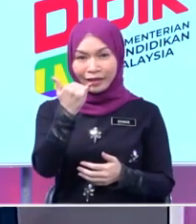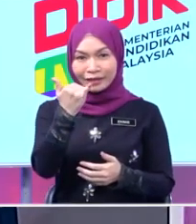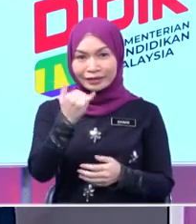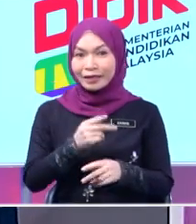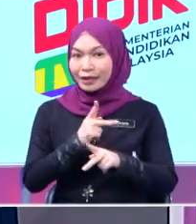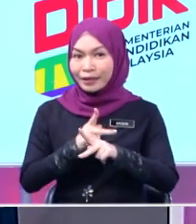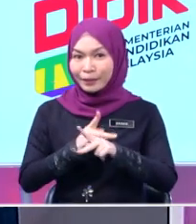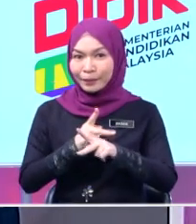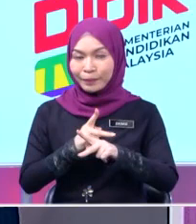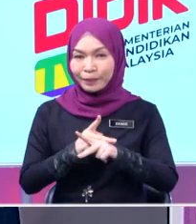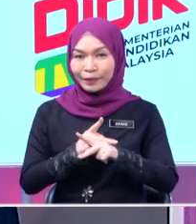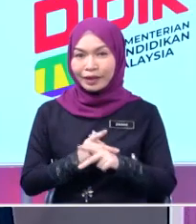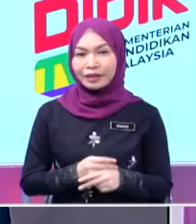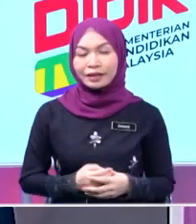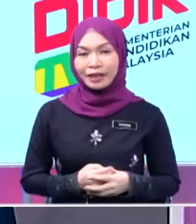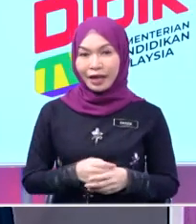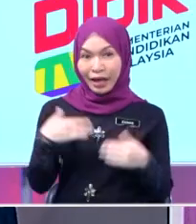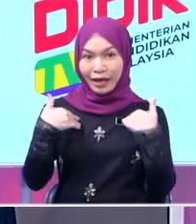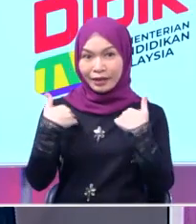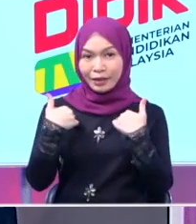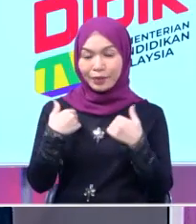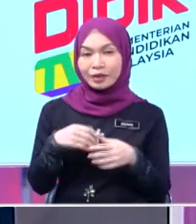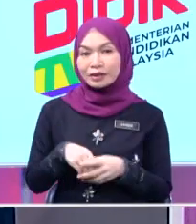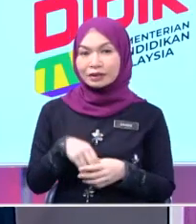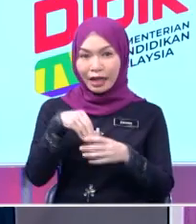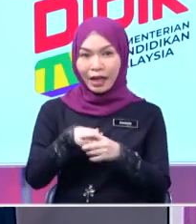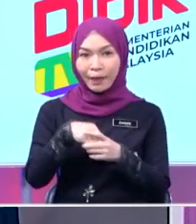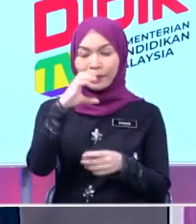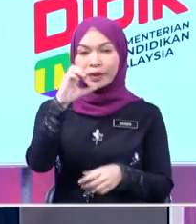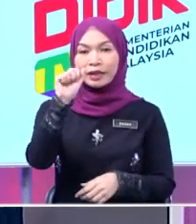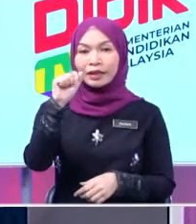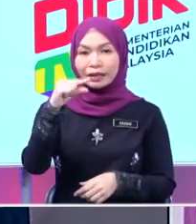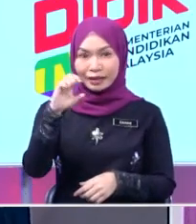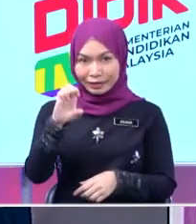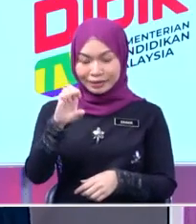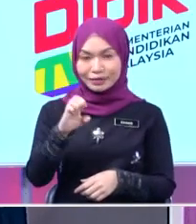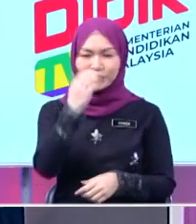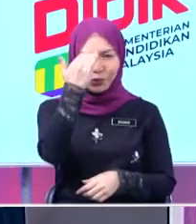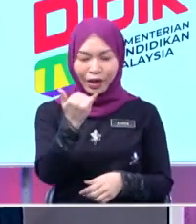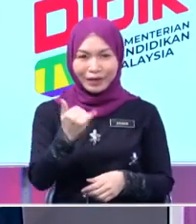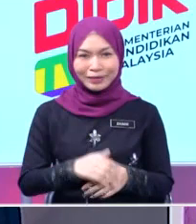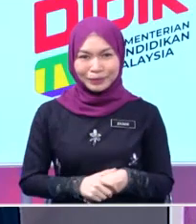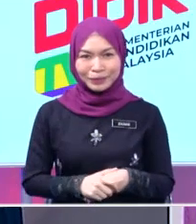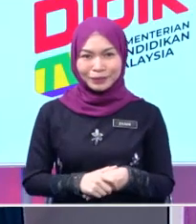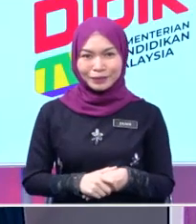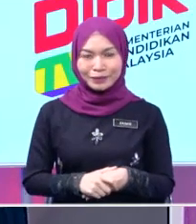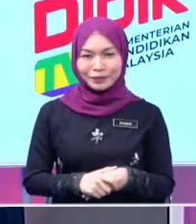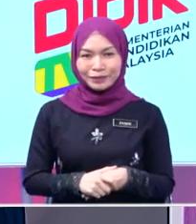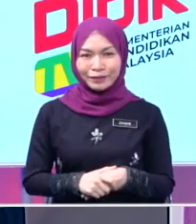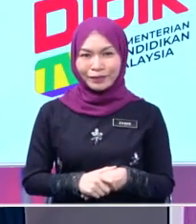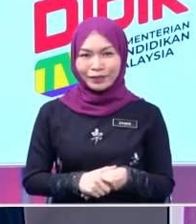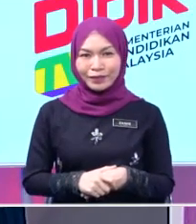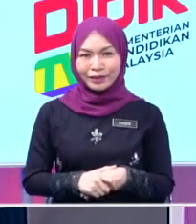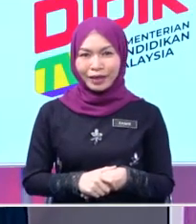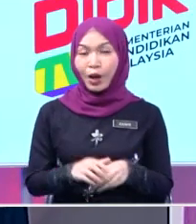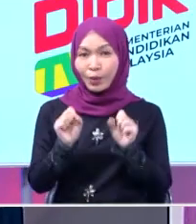that's the reason we are going to find out, is it a good way or a bad way to study them. So that supports the